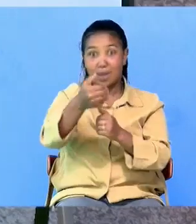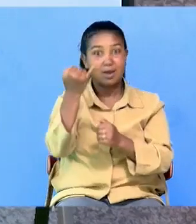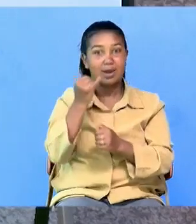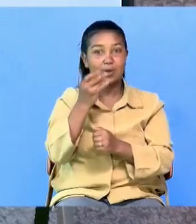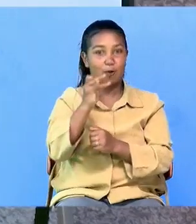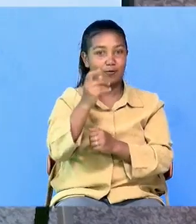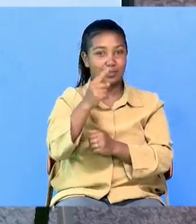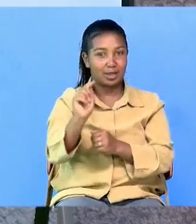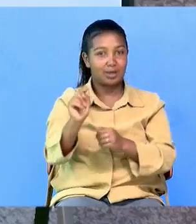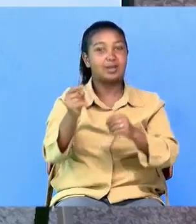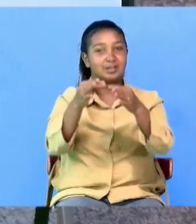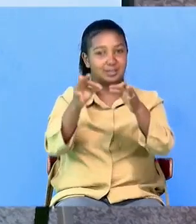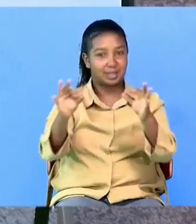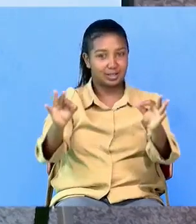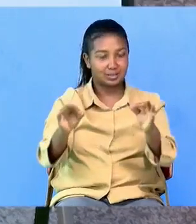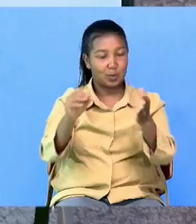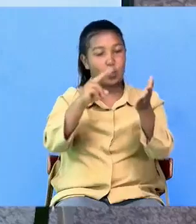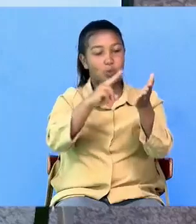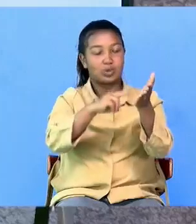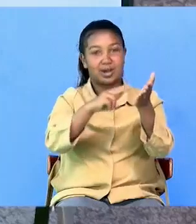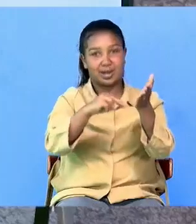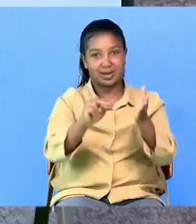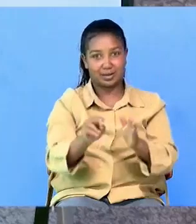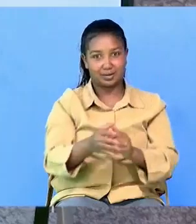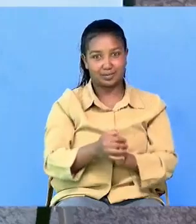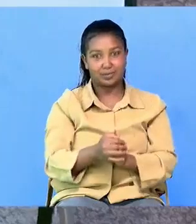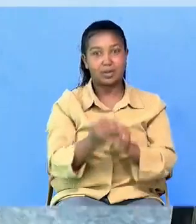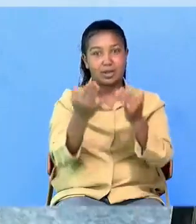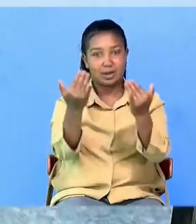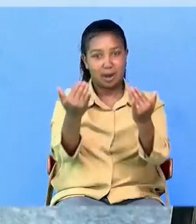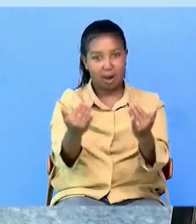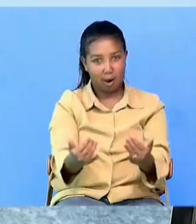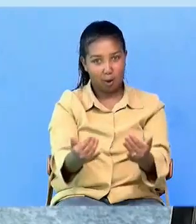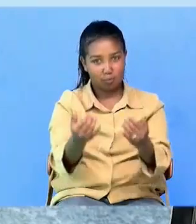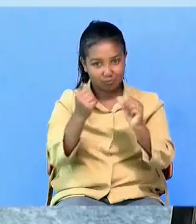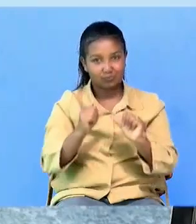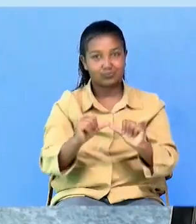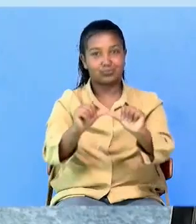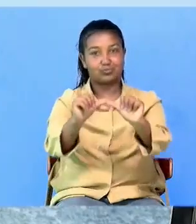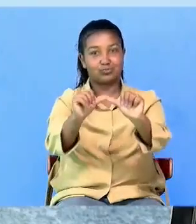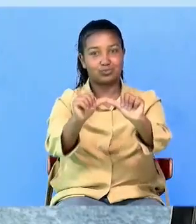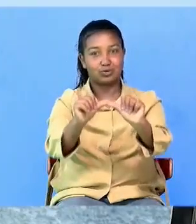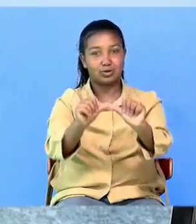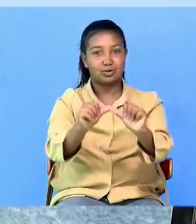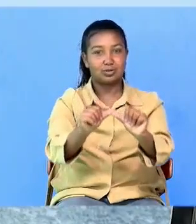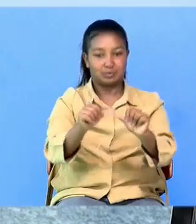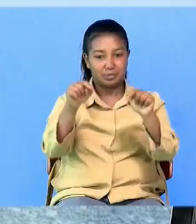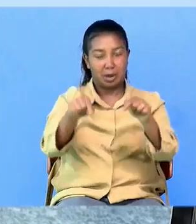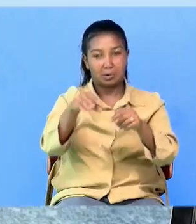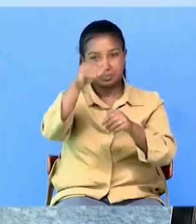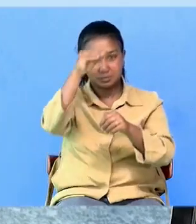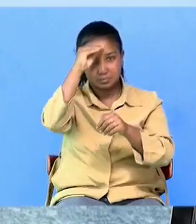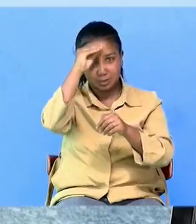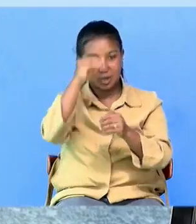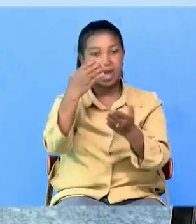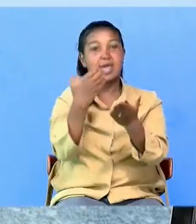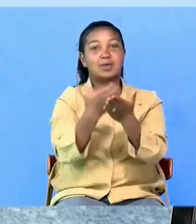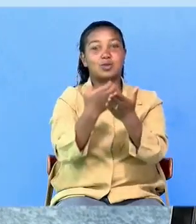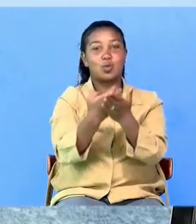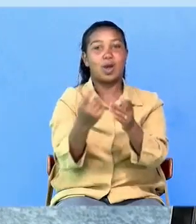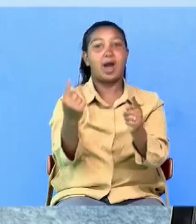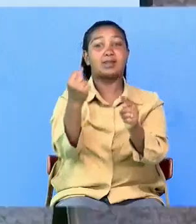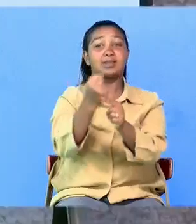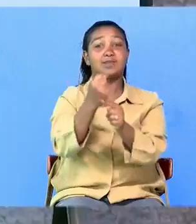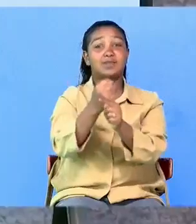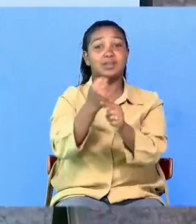the text or the reading passage. Now let's go and proceed. What we are going to see today is economic